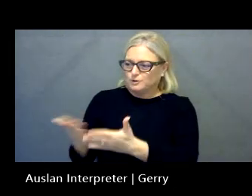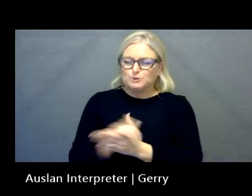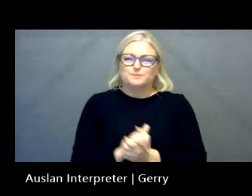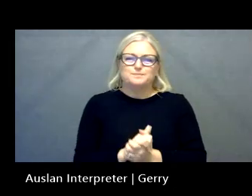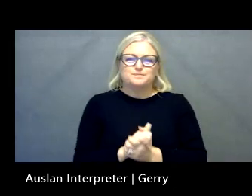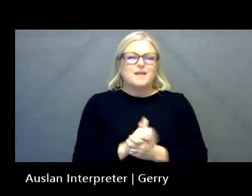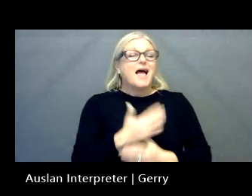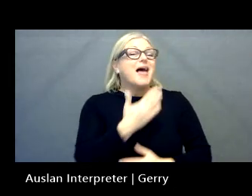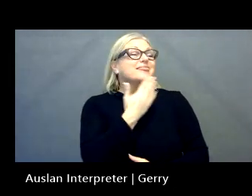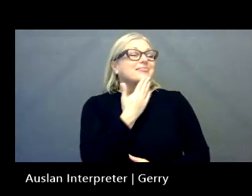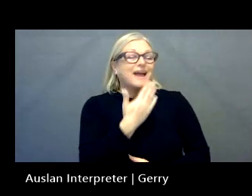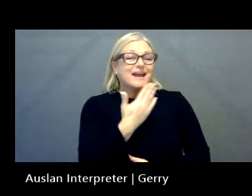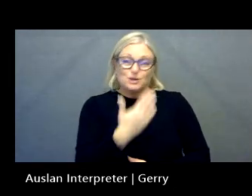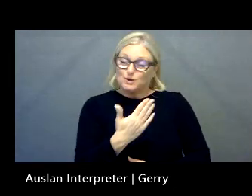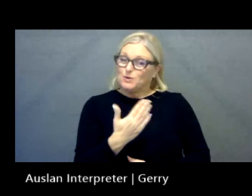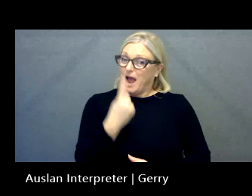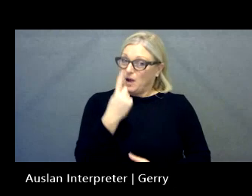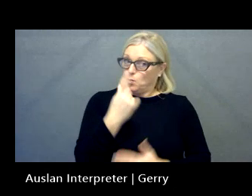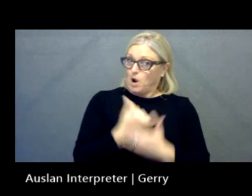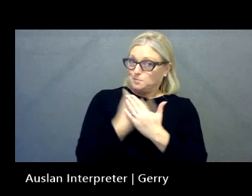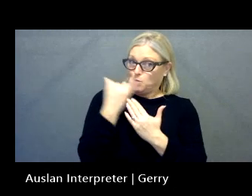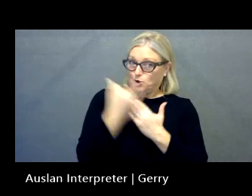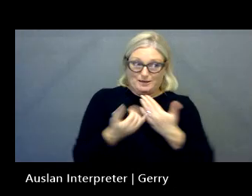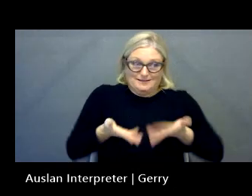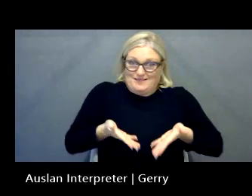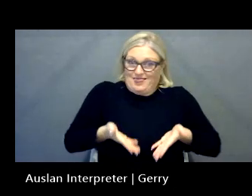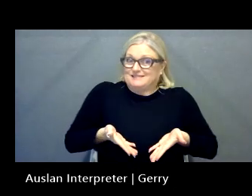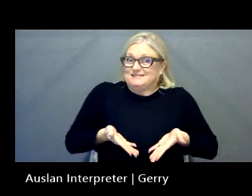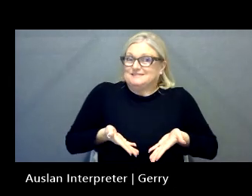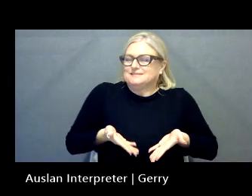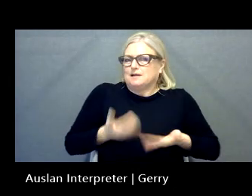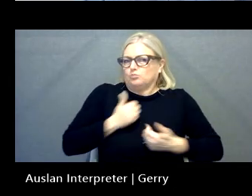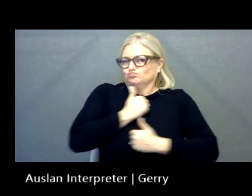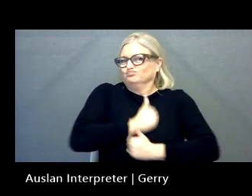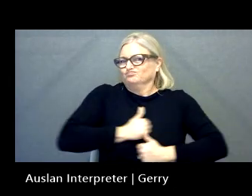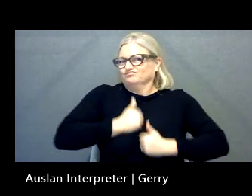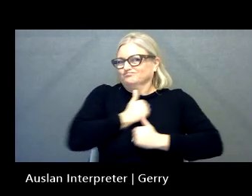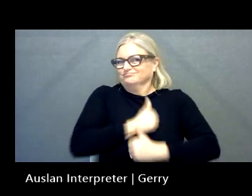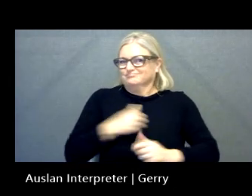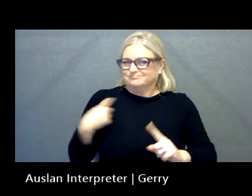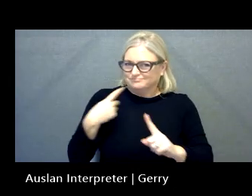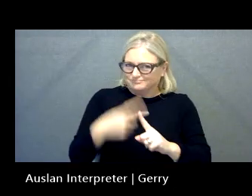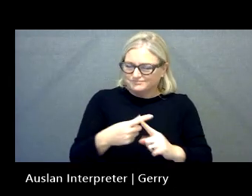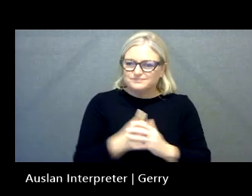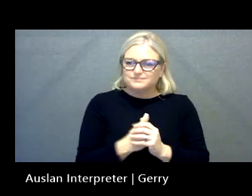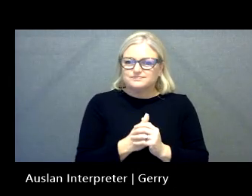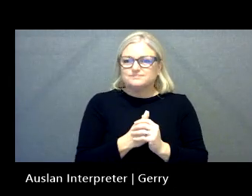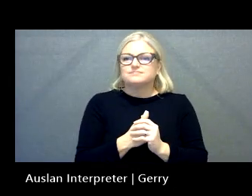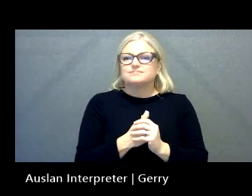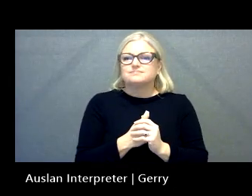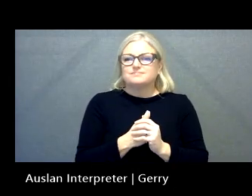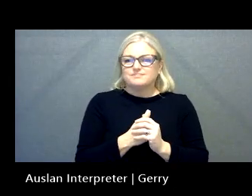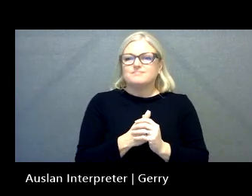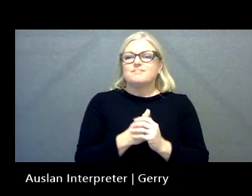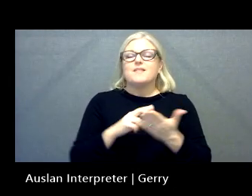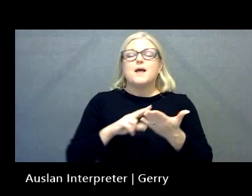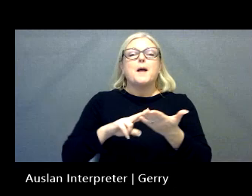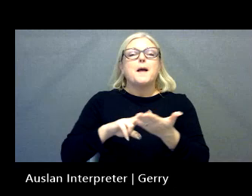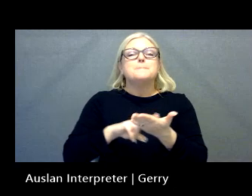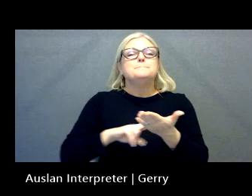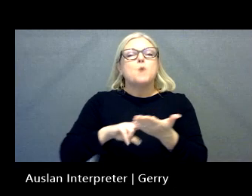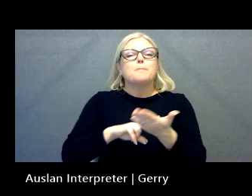it's been my pleasure to work on this project. I have long dark hair, I'm wearing purple glasses, and I'm